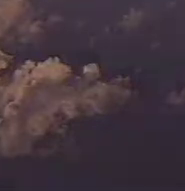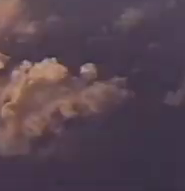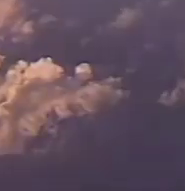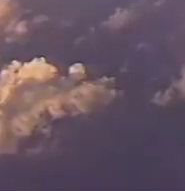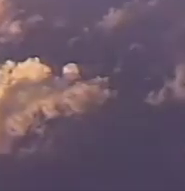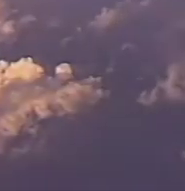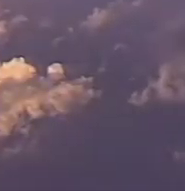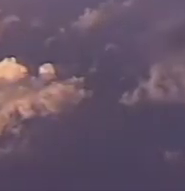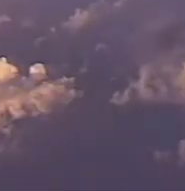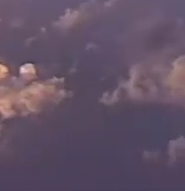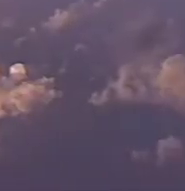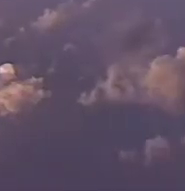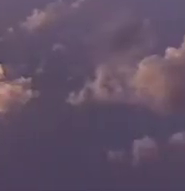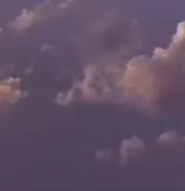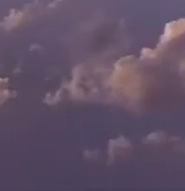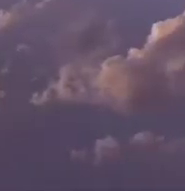I